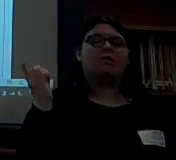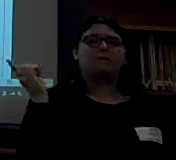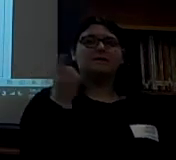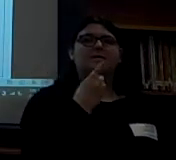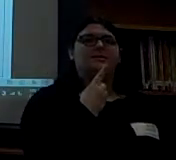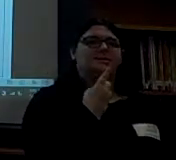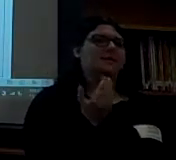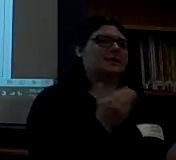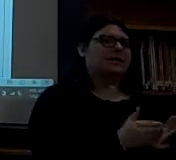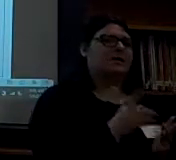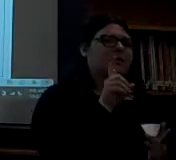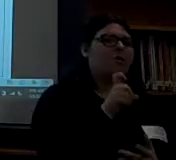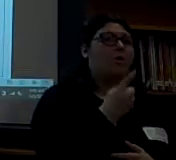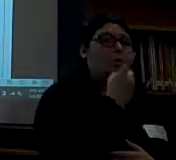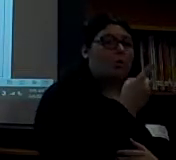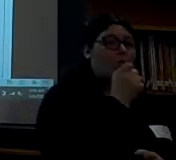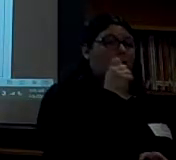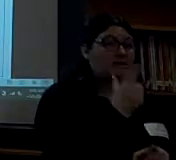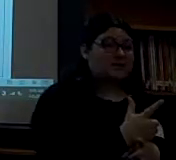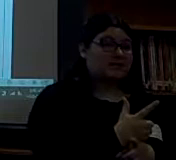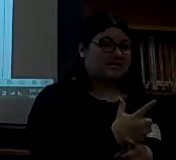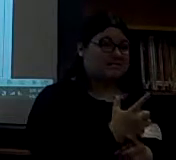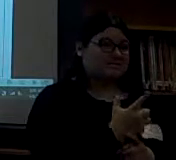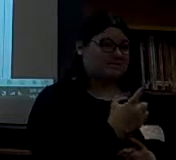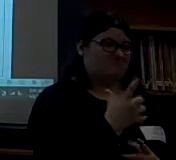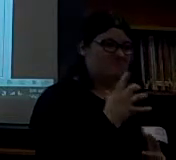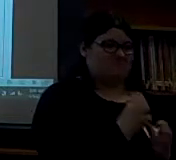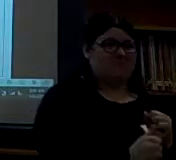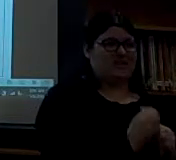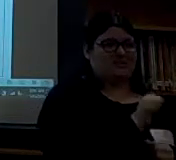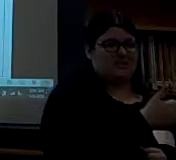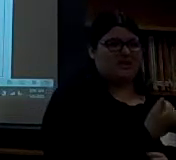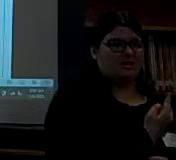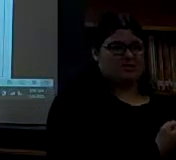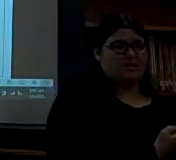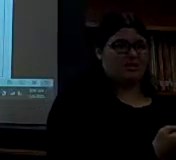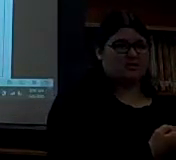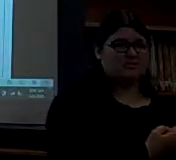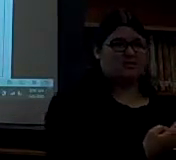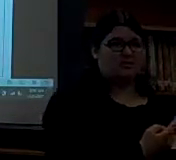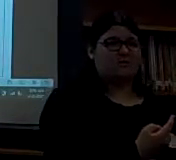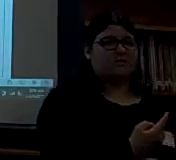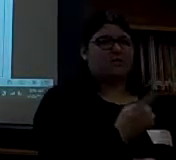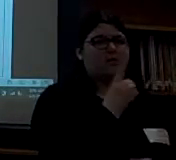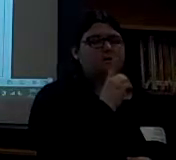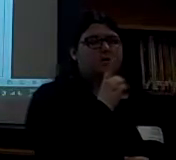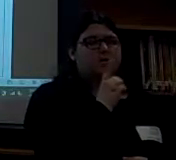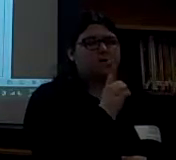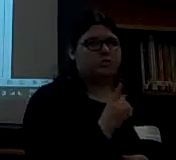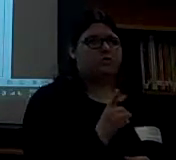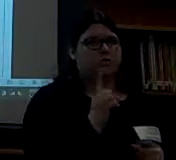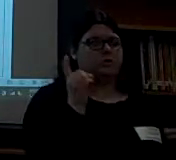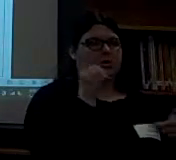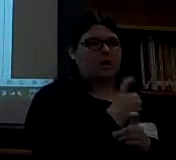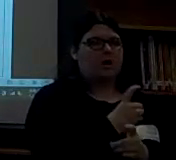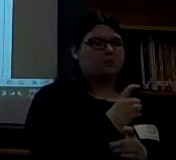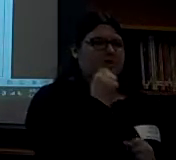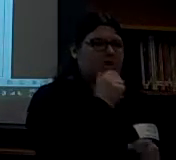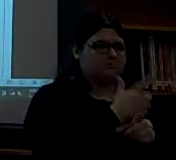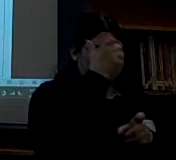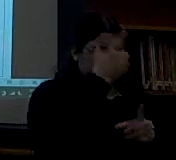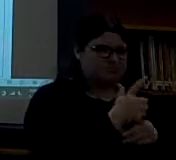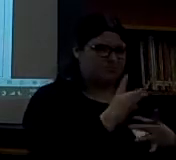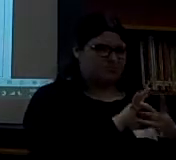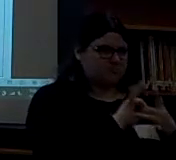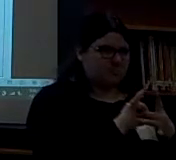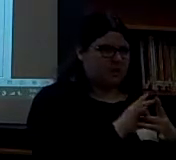that when one sibling is mean to another, and by the way, I do entire workshops on sibling relationships, which are very complicated, but when one child is mean to the other,